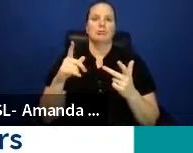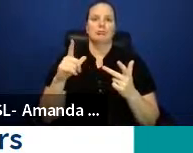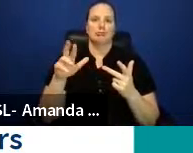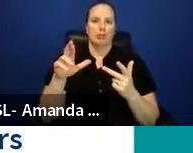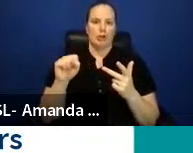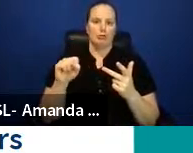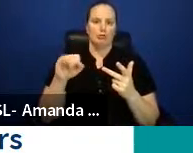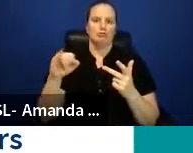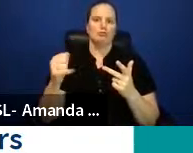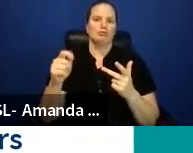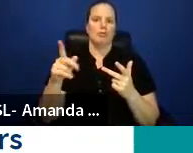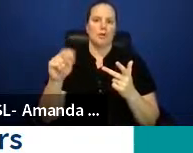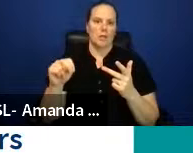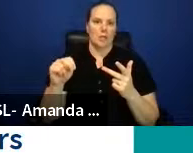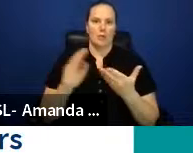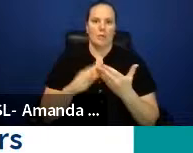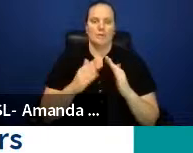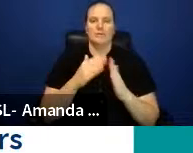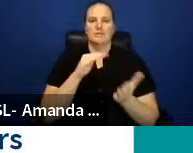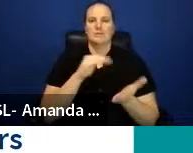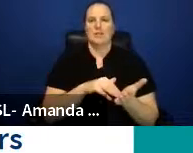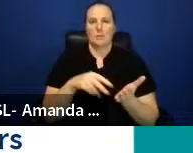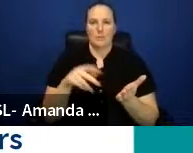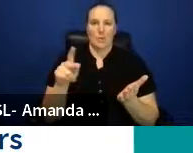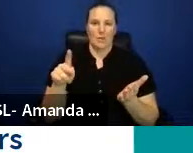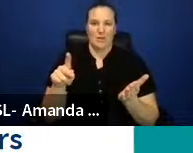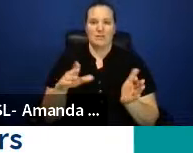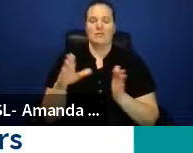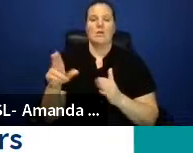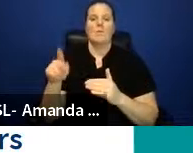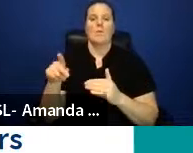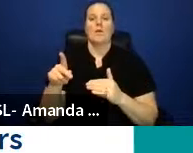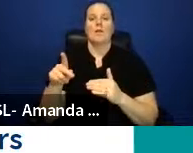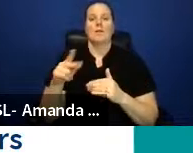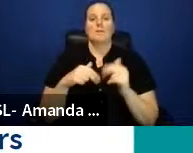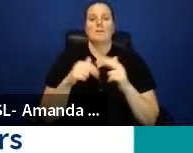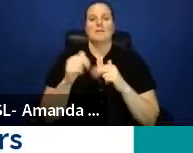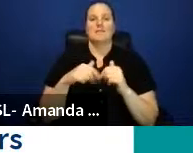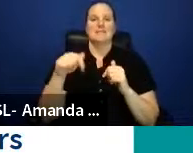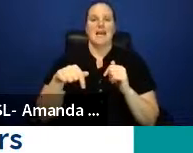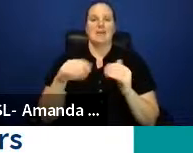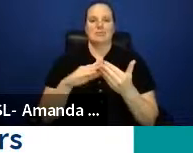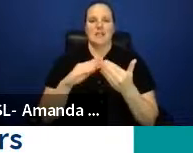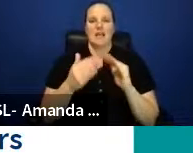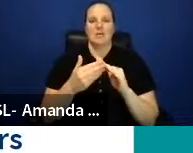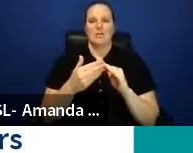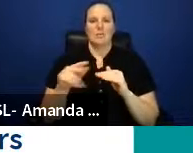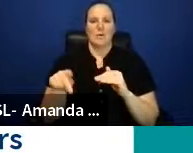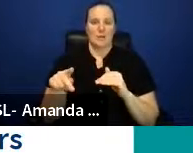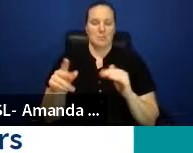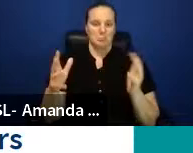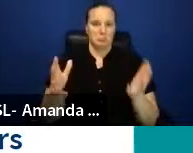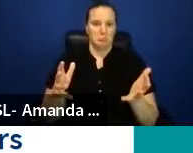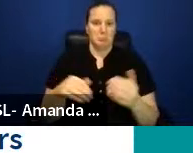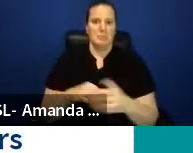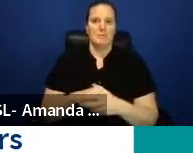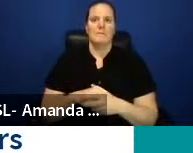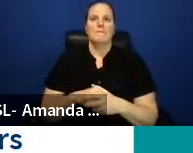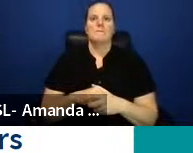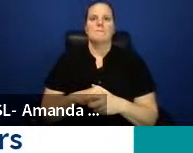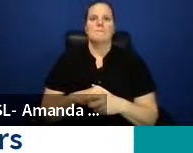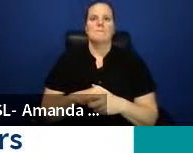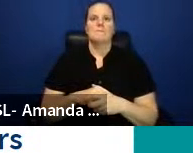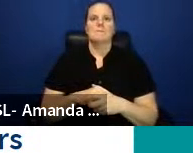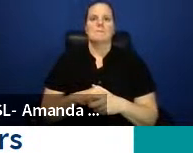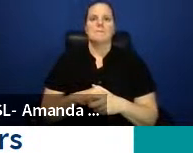in Portland, and also the Portland building in downtown Portland. So I